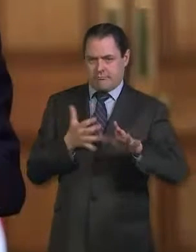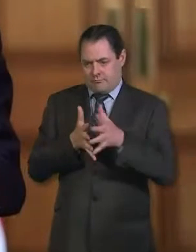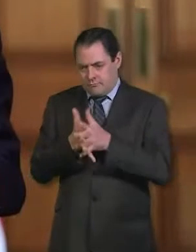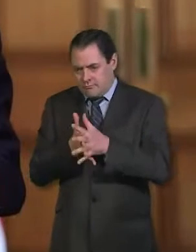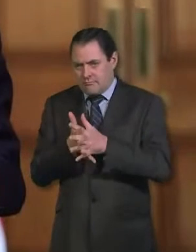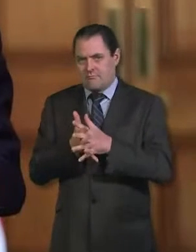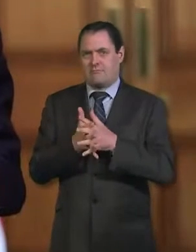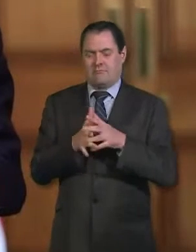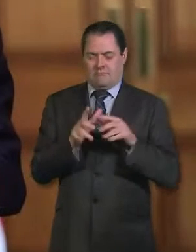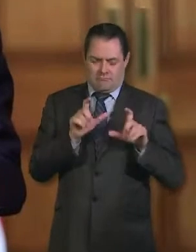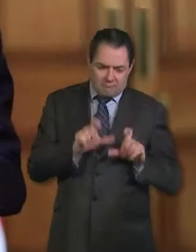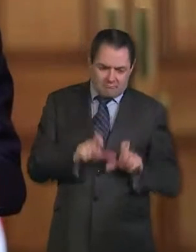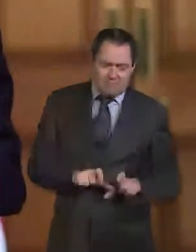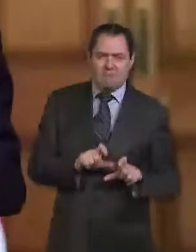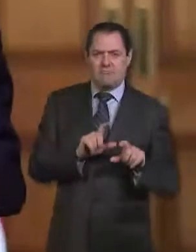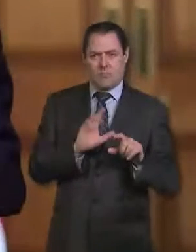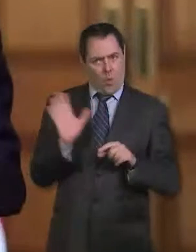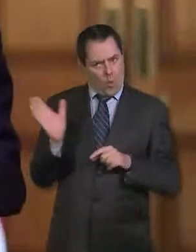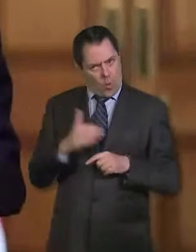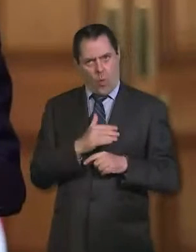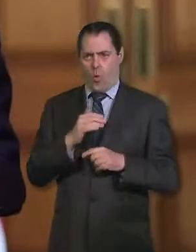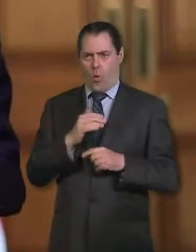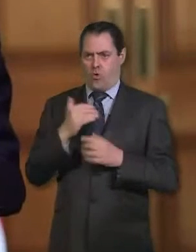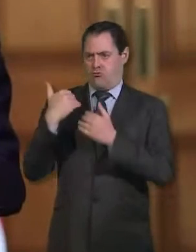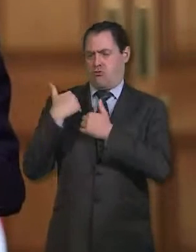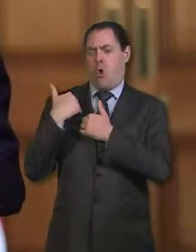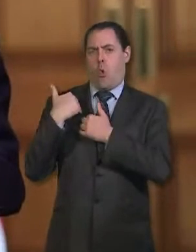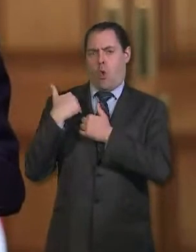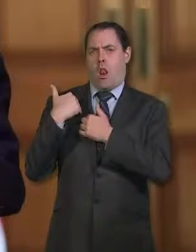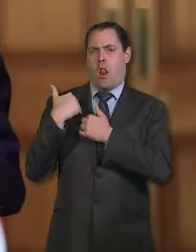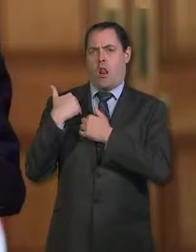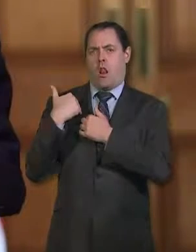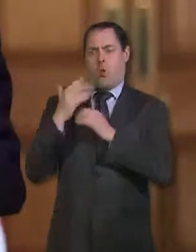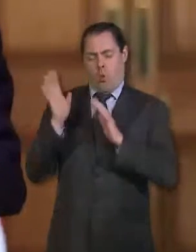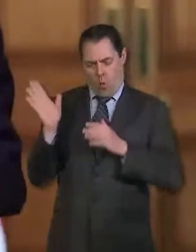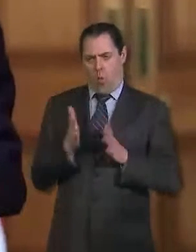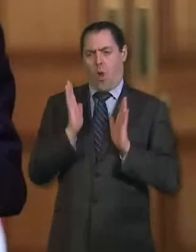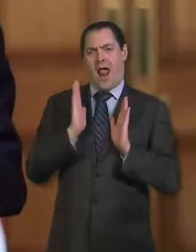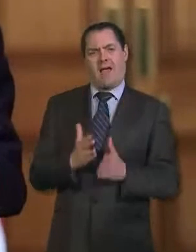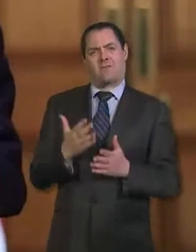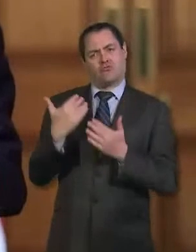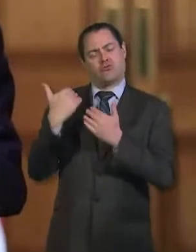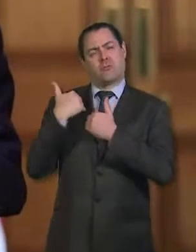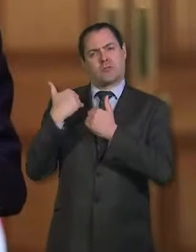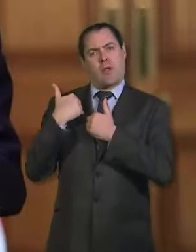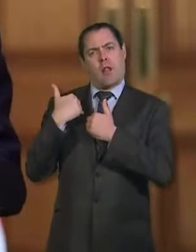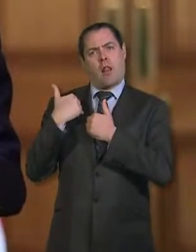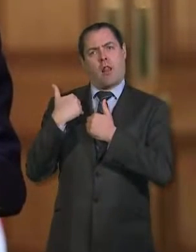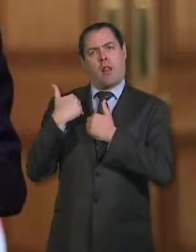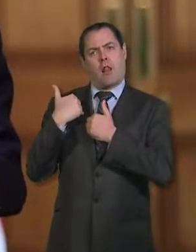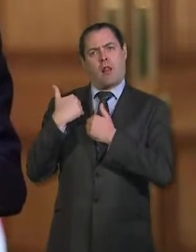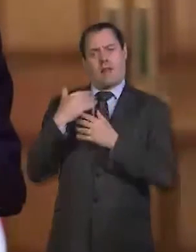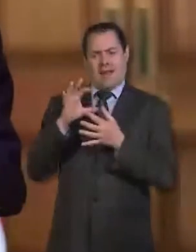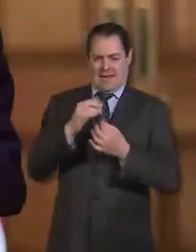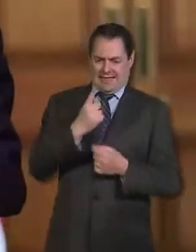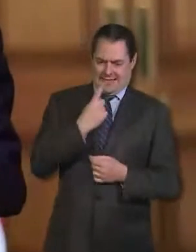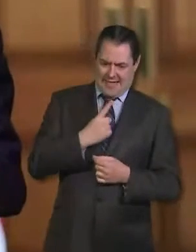to act in a way that's responsible both for them and for their